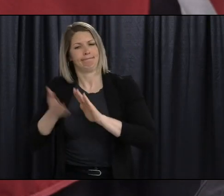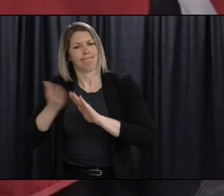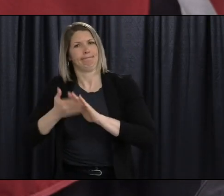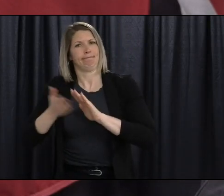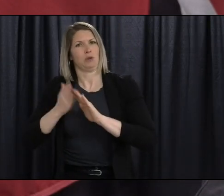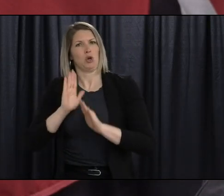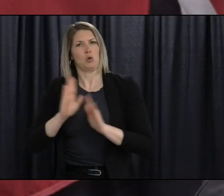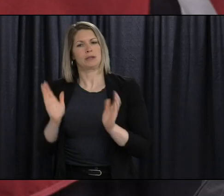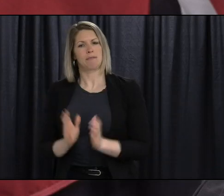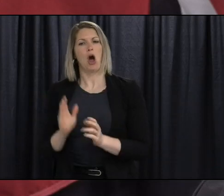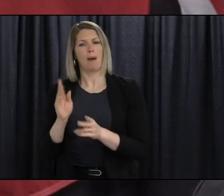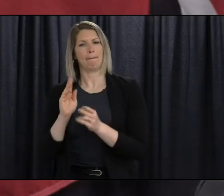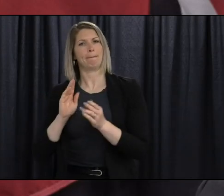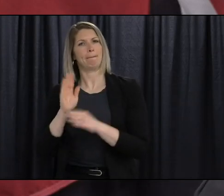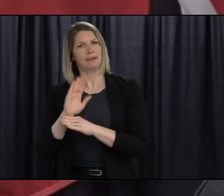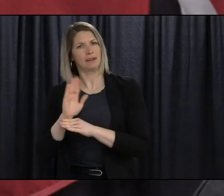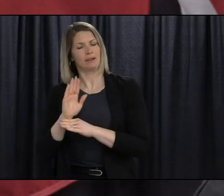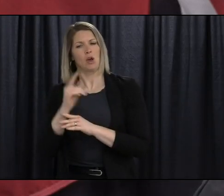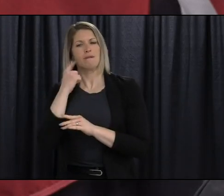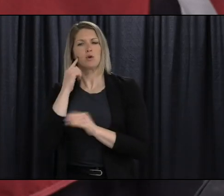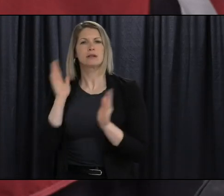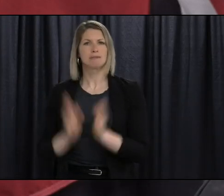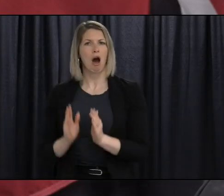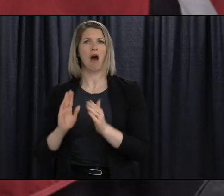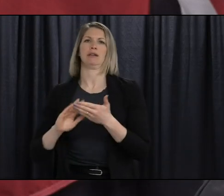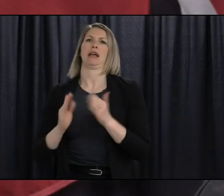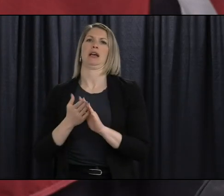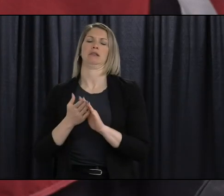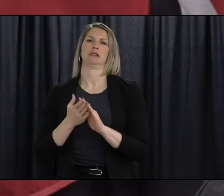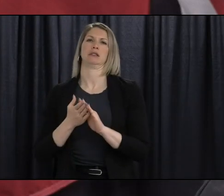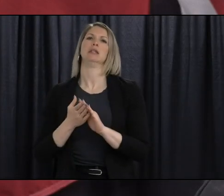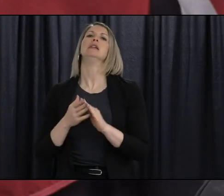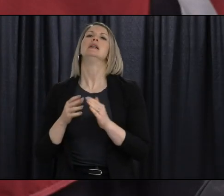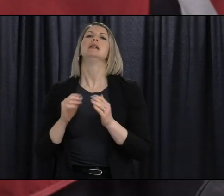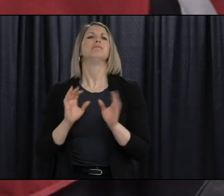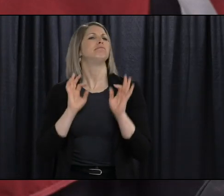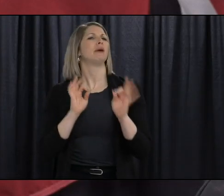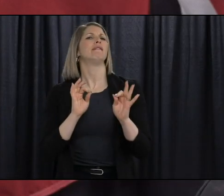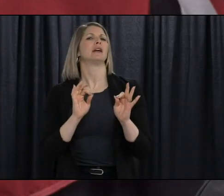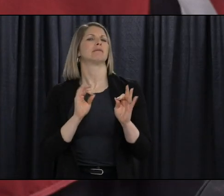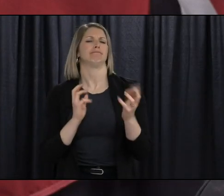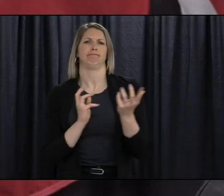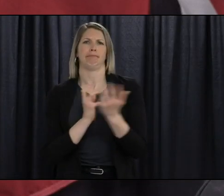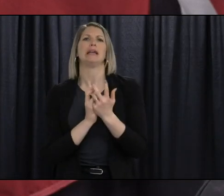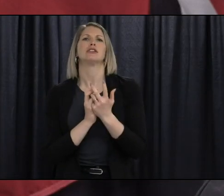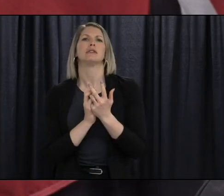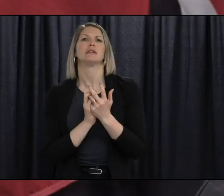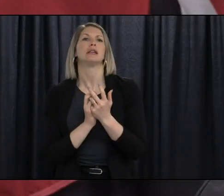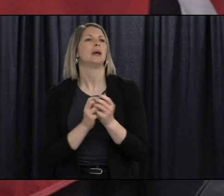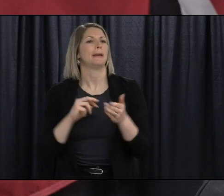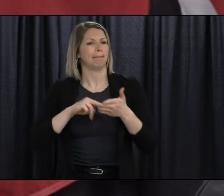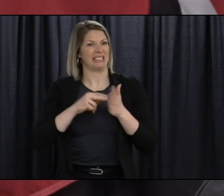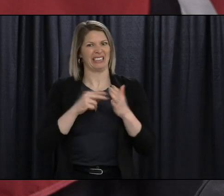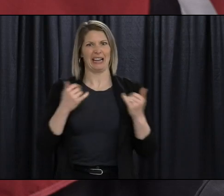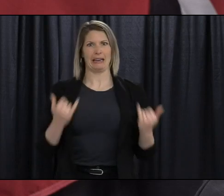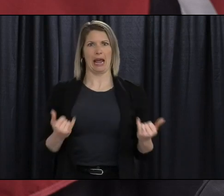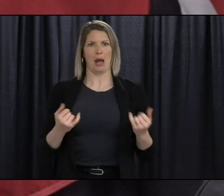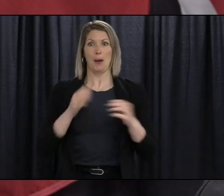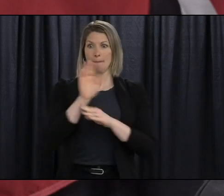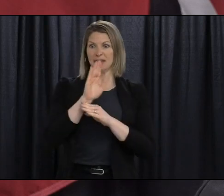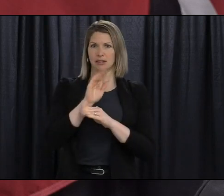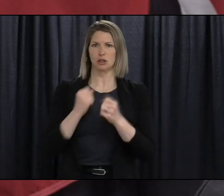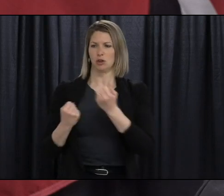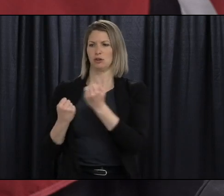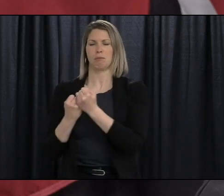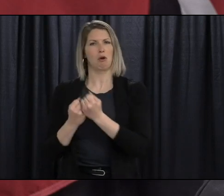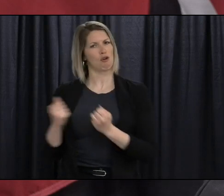to is further supporting our communities, our economy, and in turn our residents who need it the most. About a